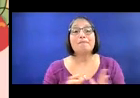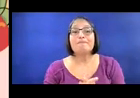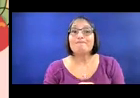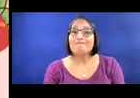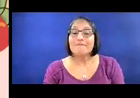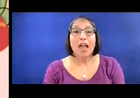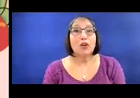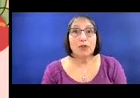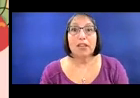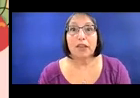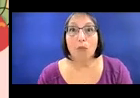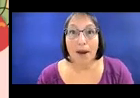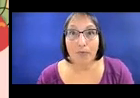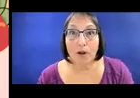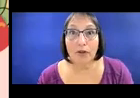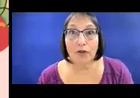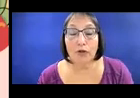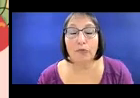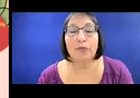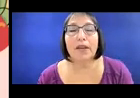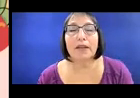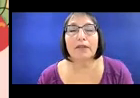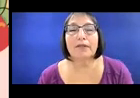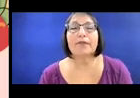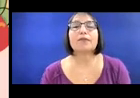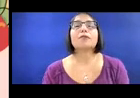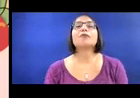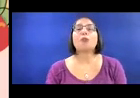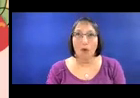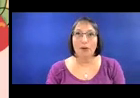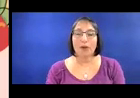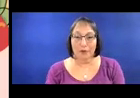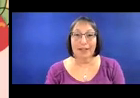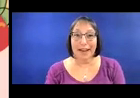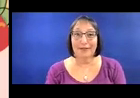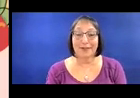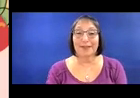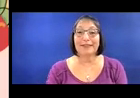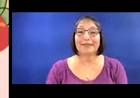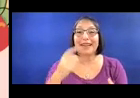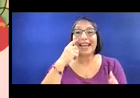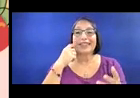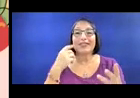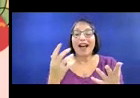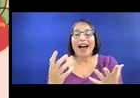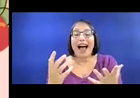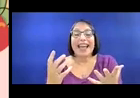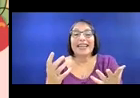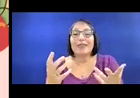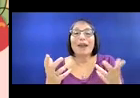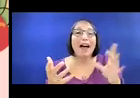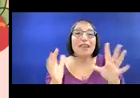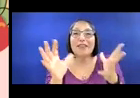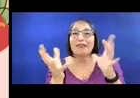using the whiteboard on Zoom is so constructing and restrictive. It is, I